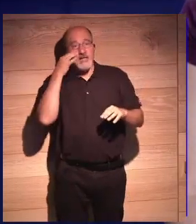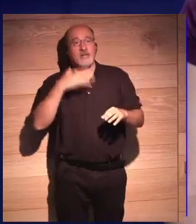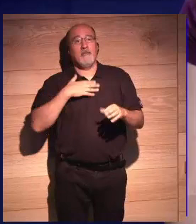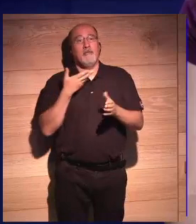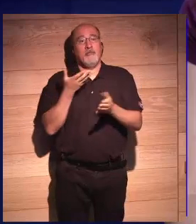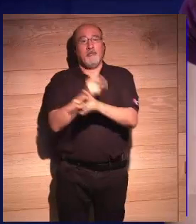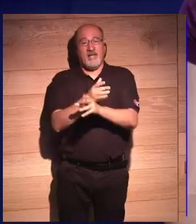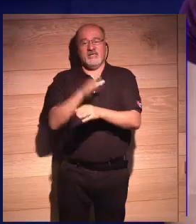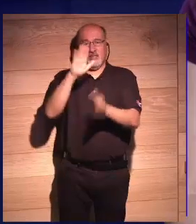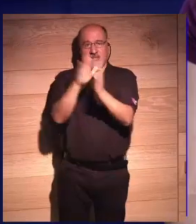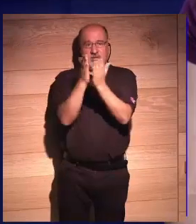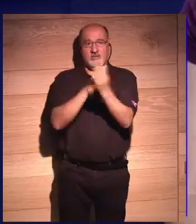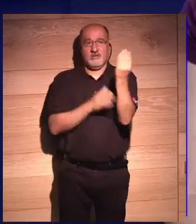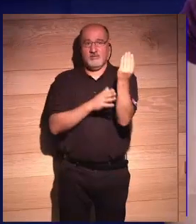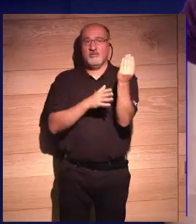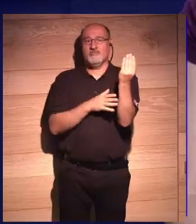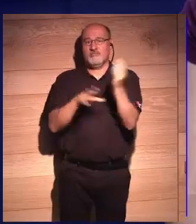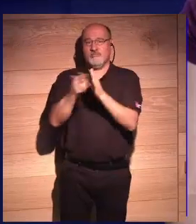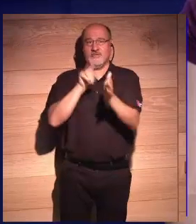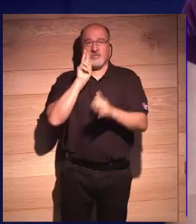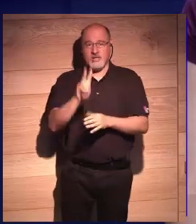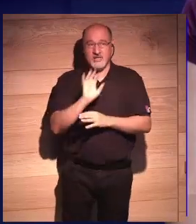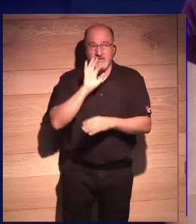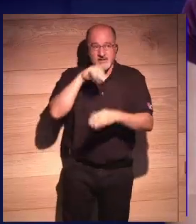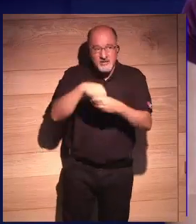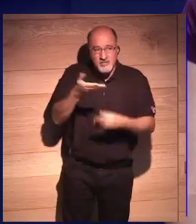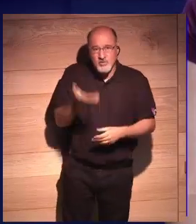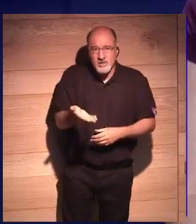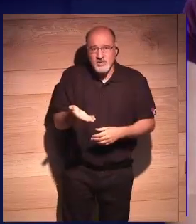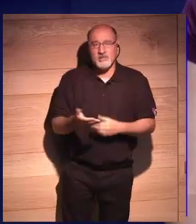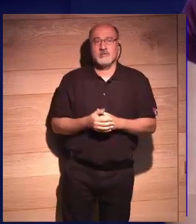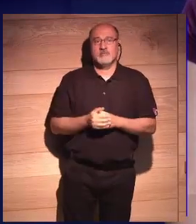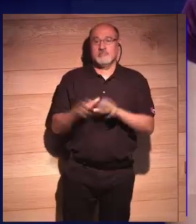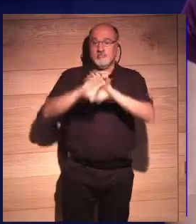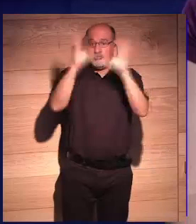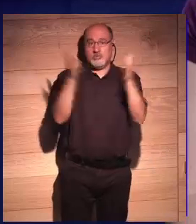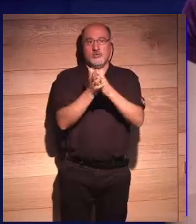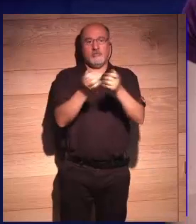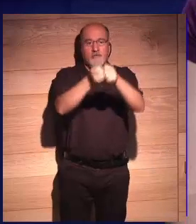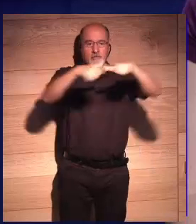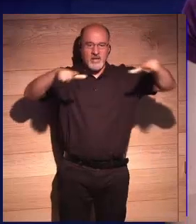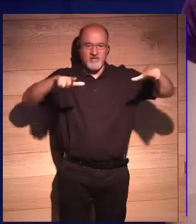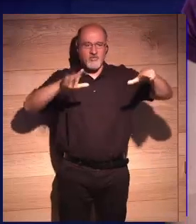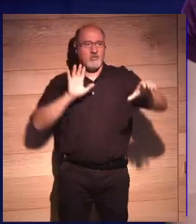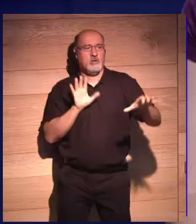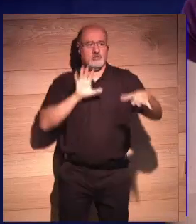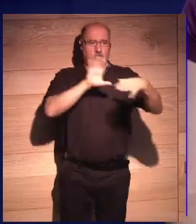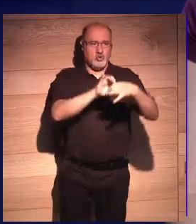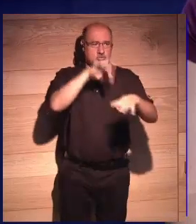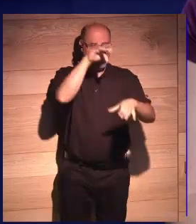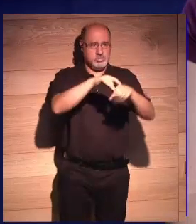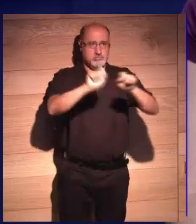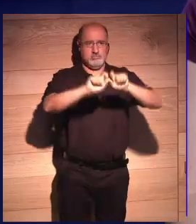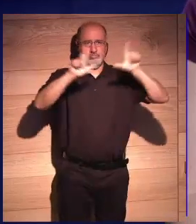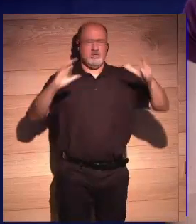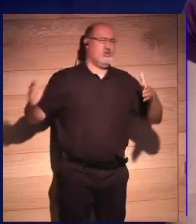dystopic reference. This is very interesting. This is a part where everybody connects or connects